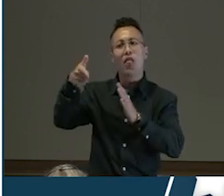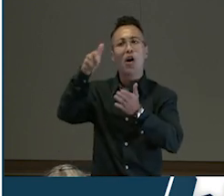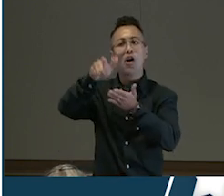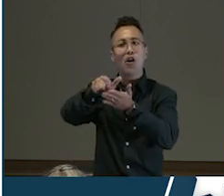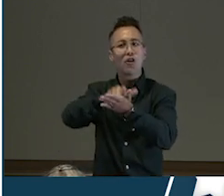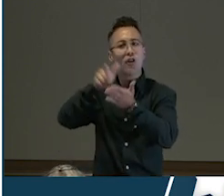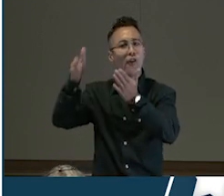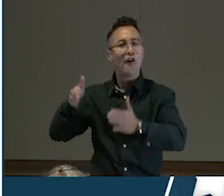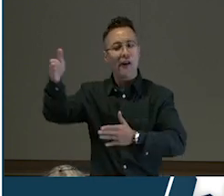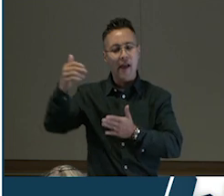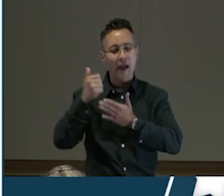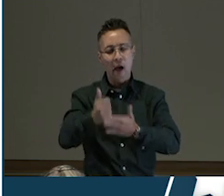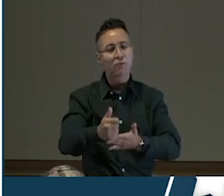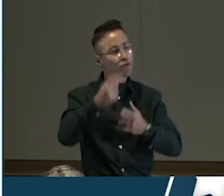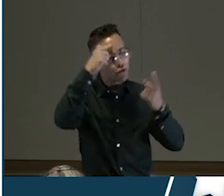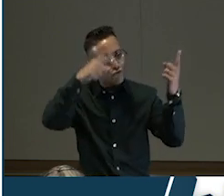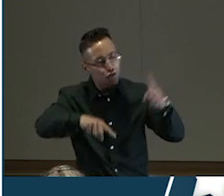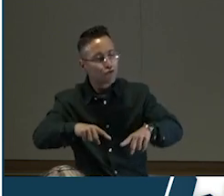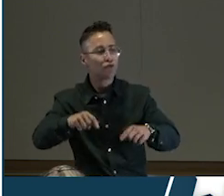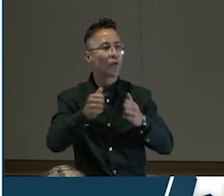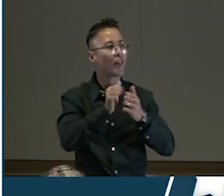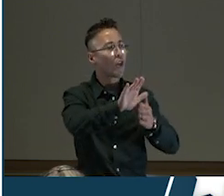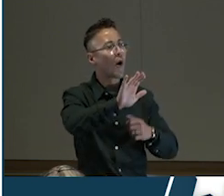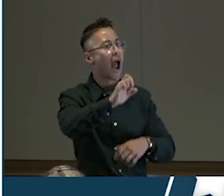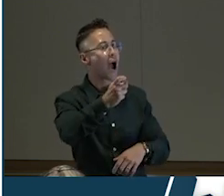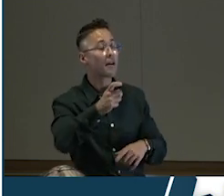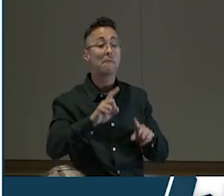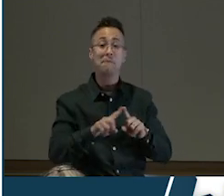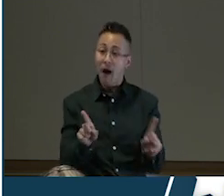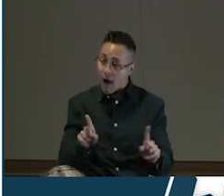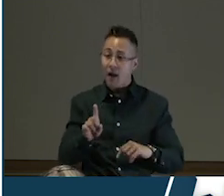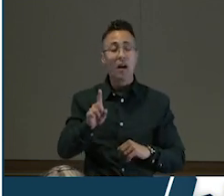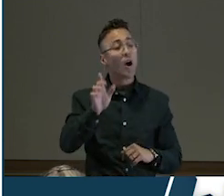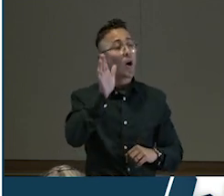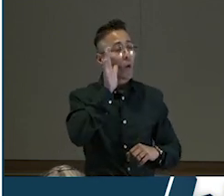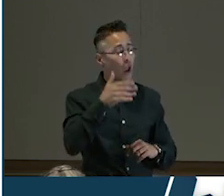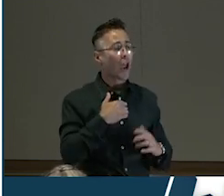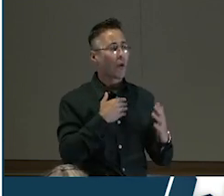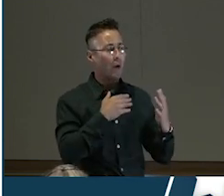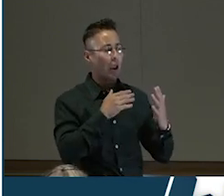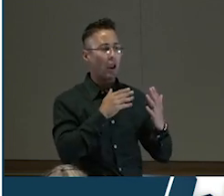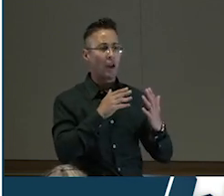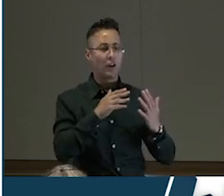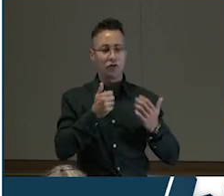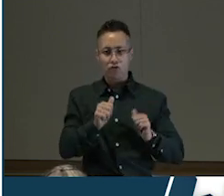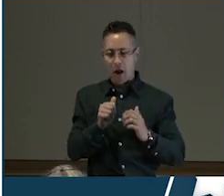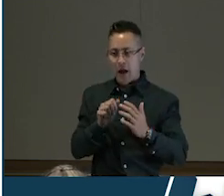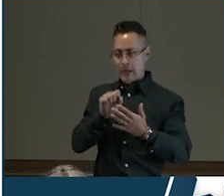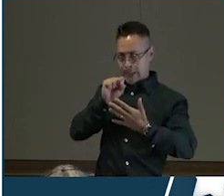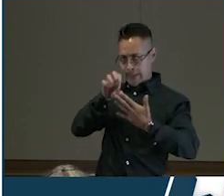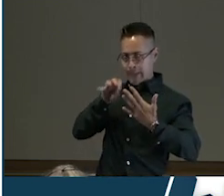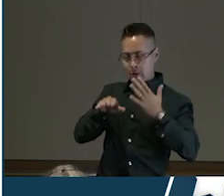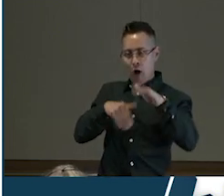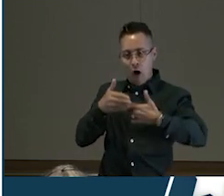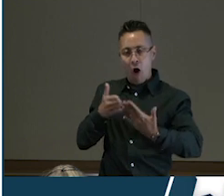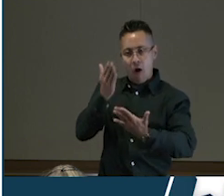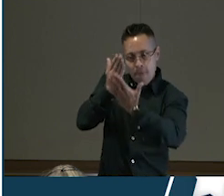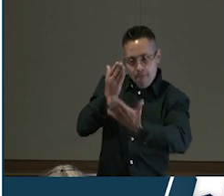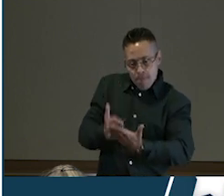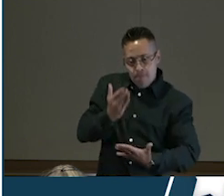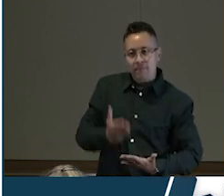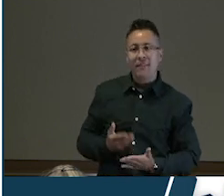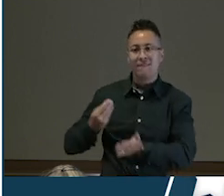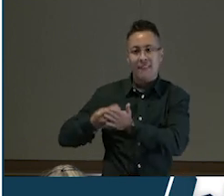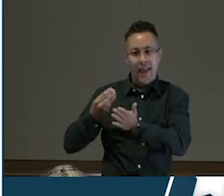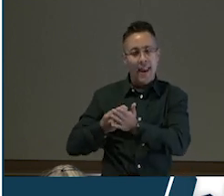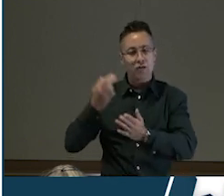agree to with your ex and those kinds of things. But we will put all the financial justification around what's needed and what needs to be prepared